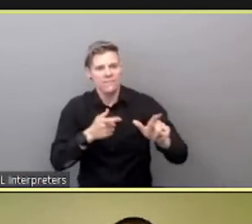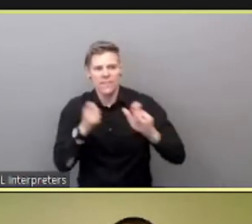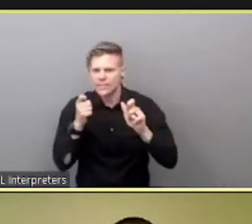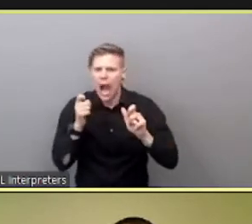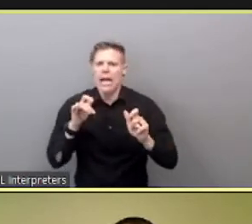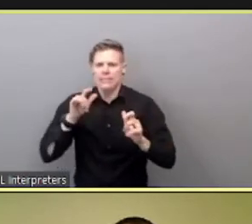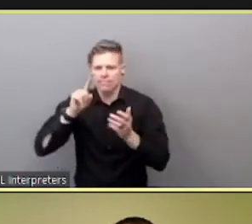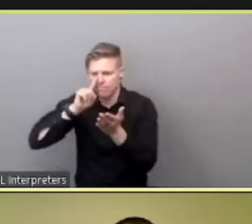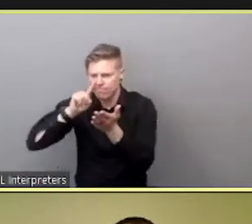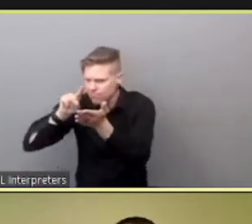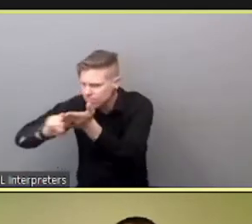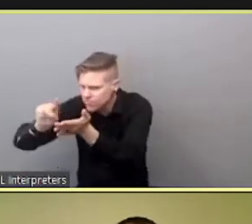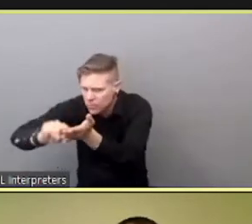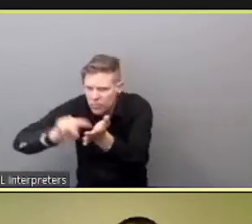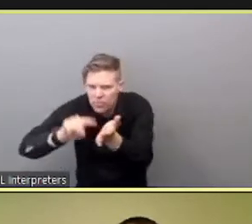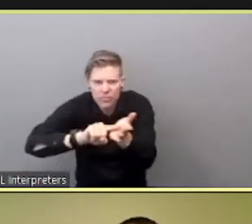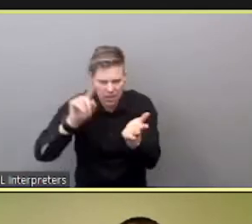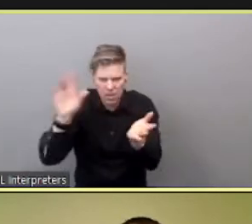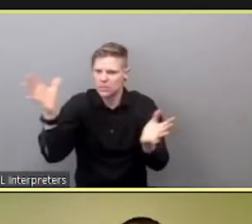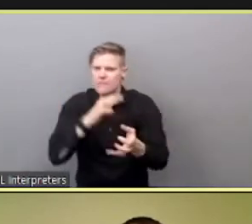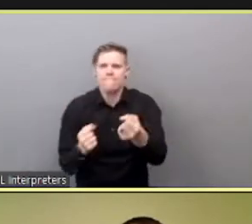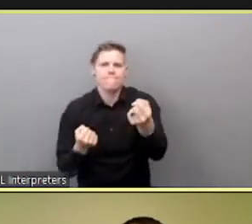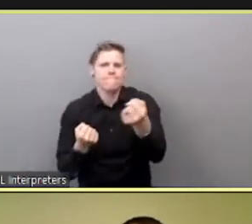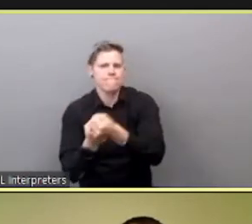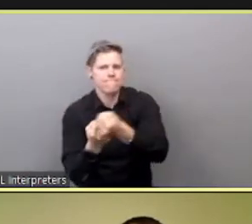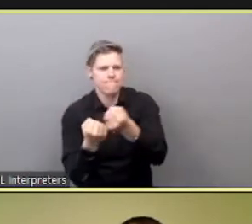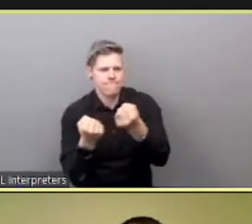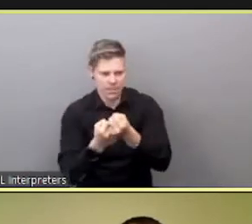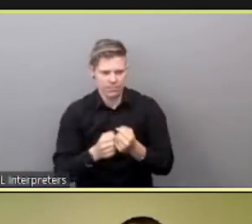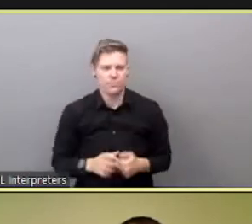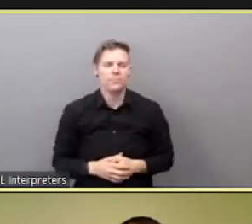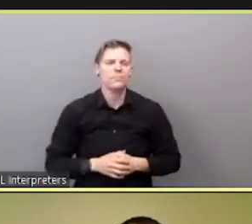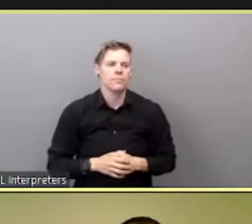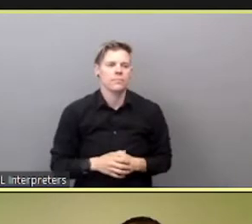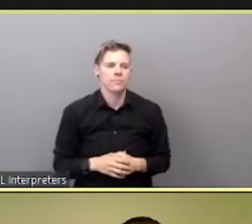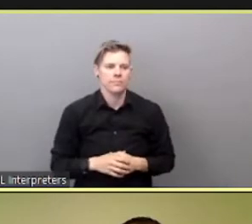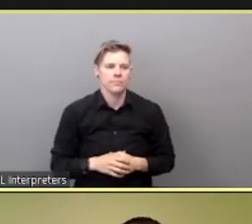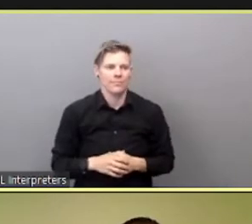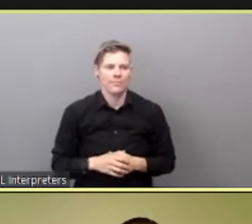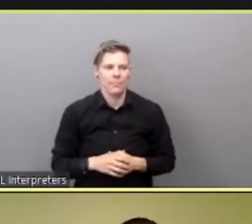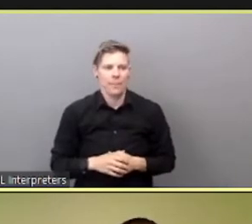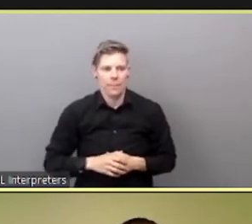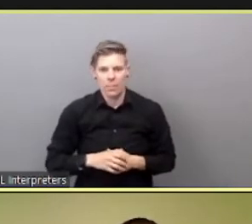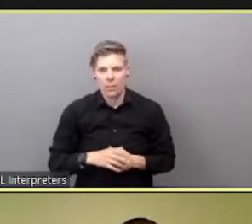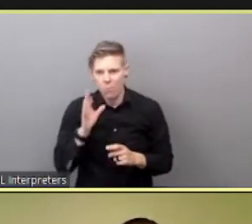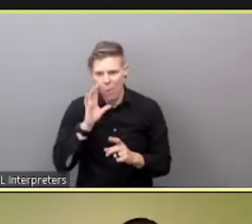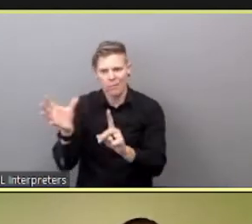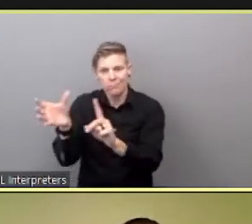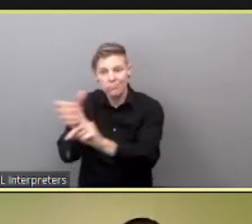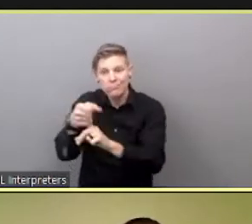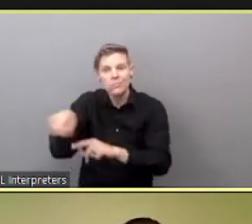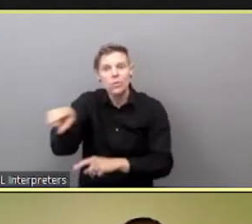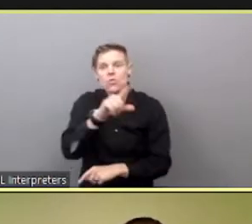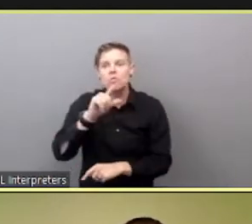that's necessary to investigate those individuals, and certainly to stop benefit payments from going out